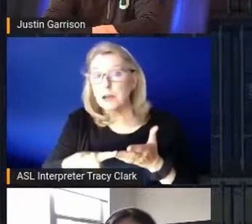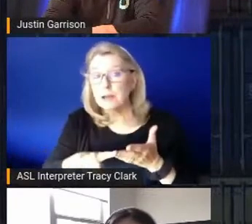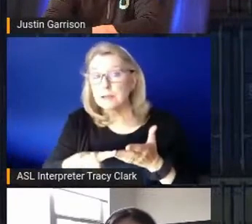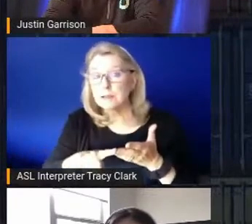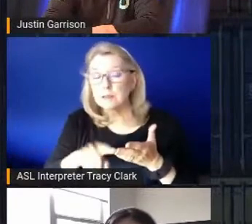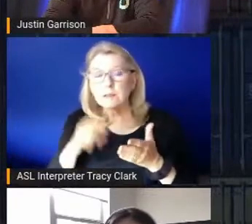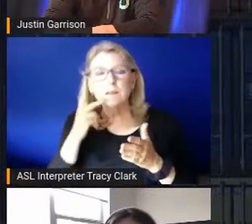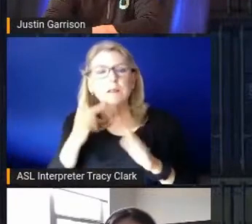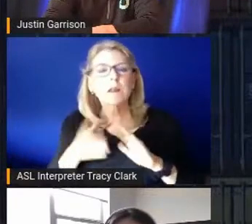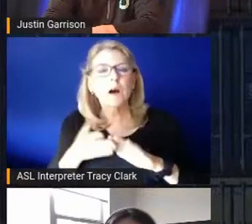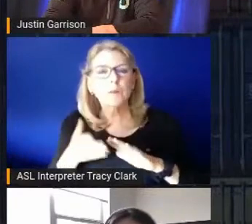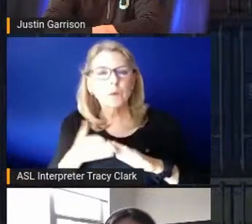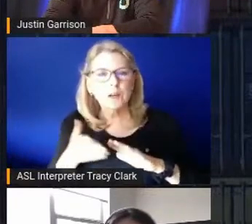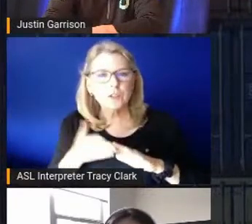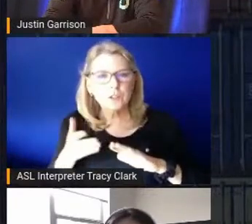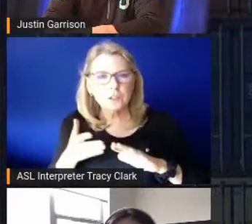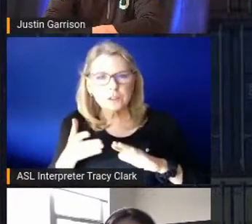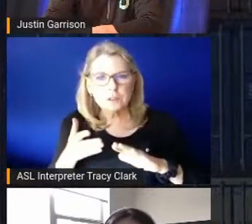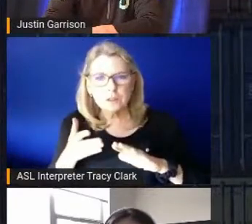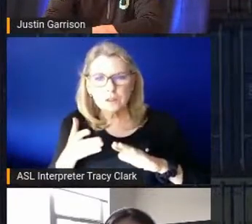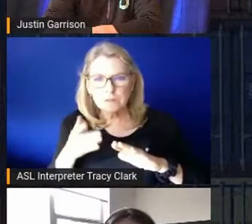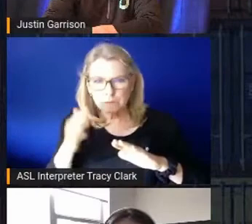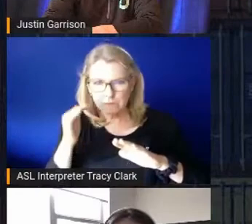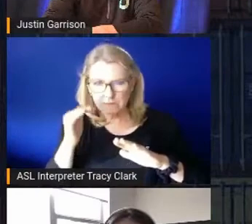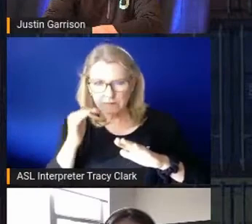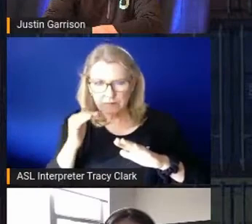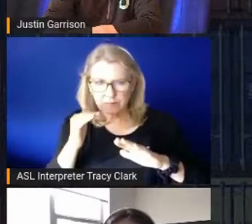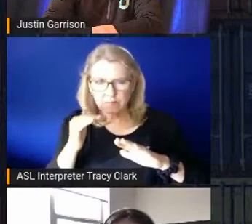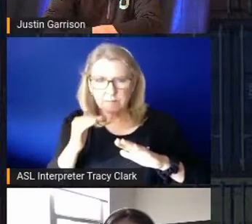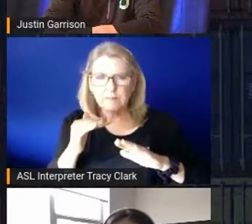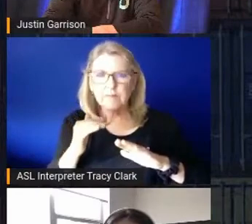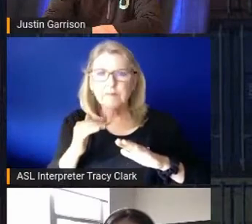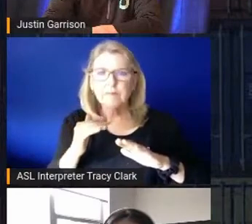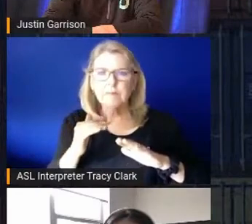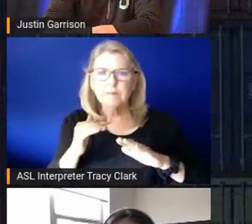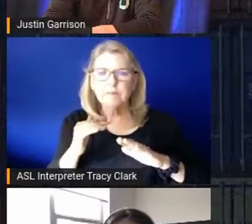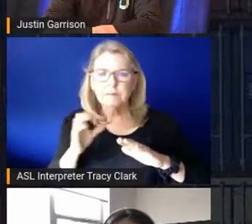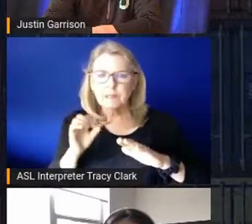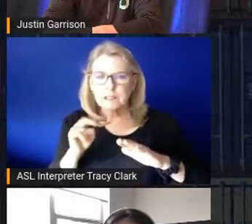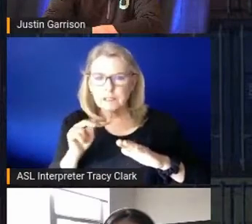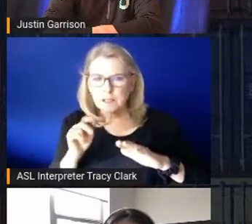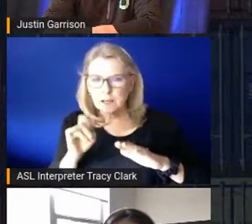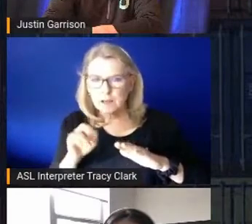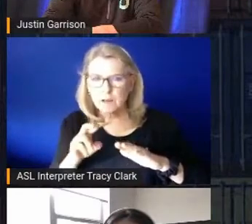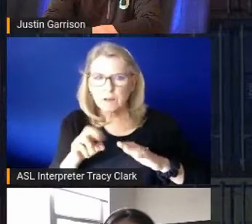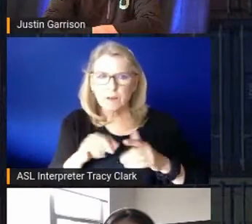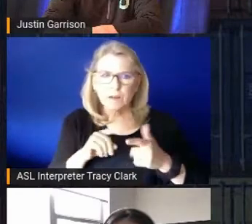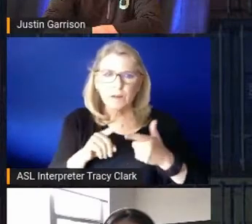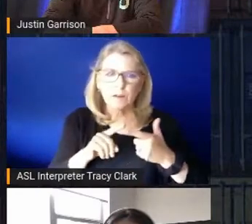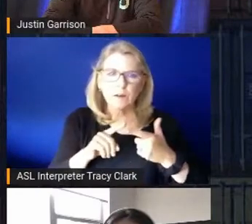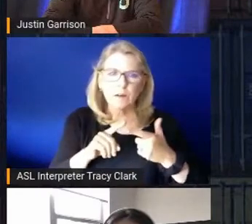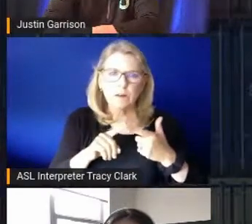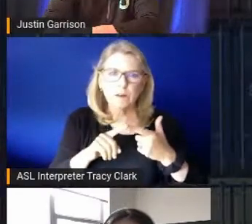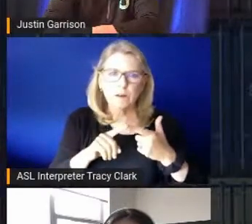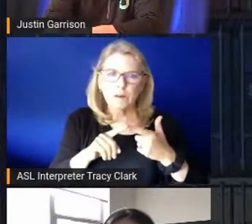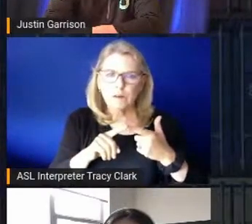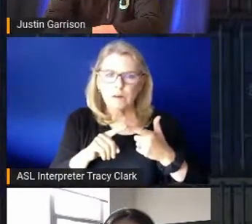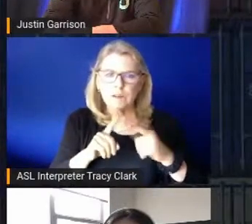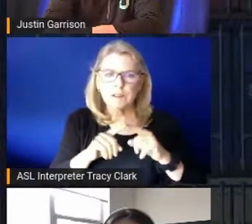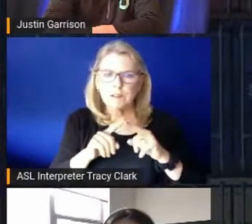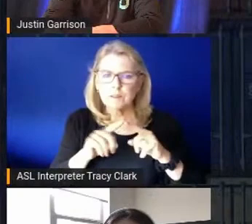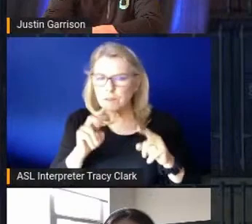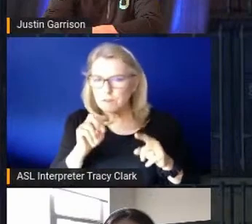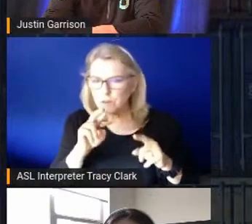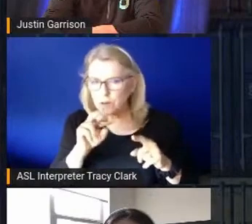for example, the kernel version, the container runtime, the kubelet version, all the